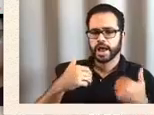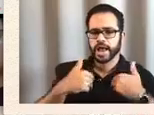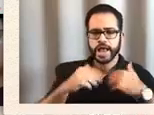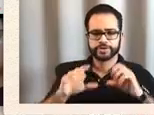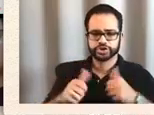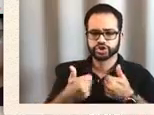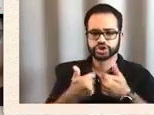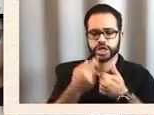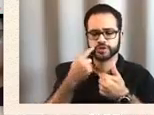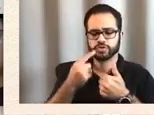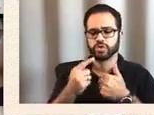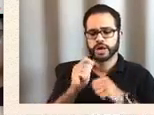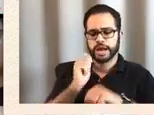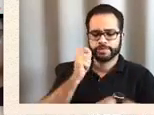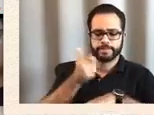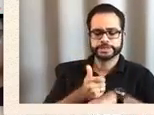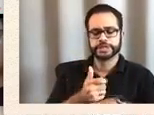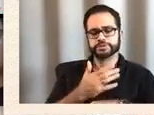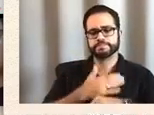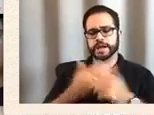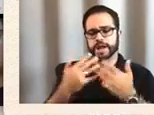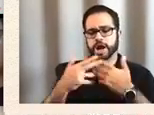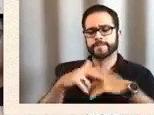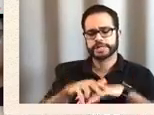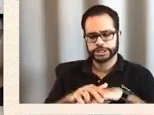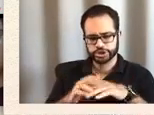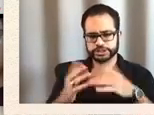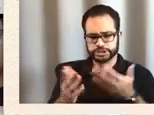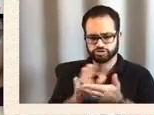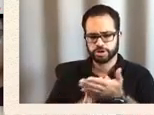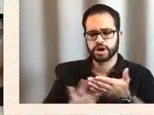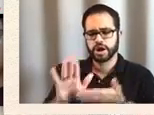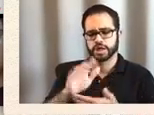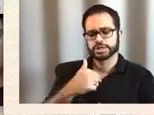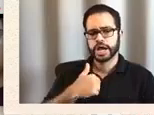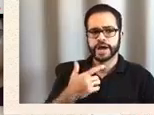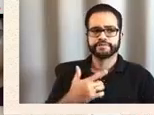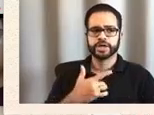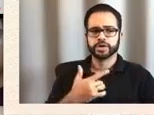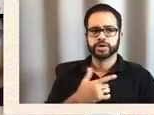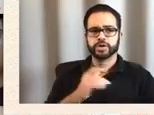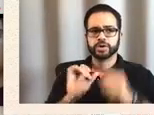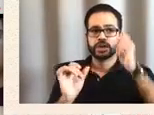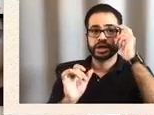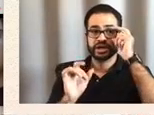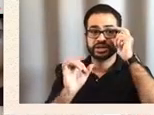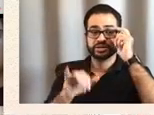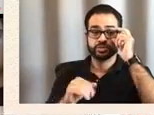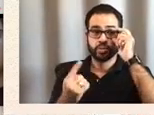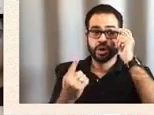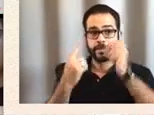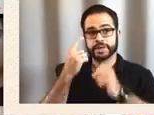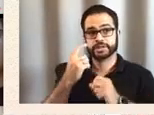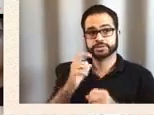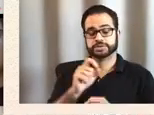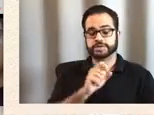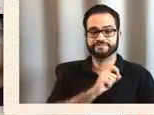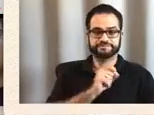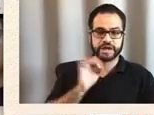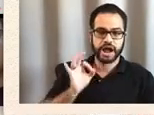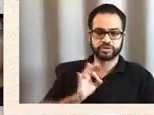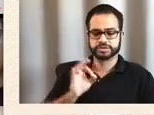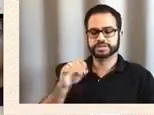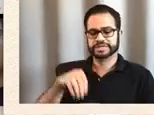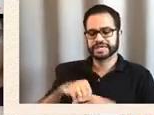my accommodations in college. And I feel like that is one because the faculty and staff at FSU have